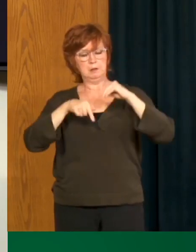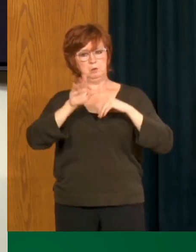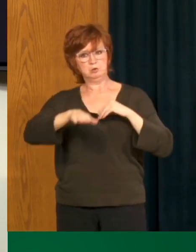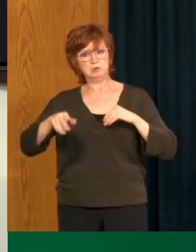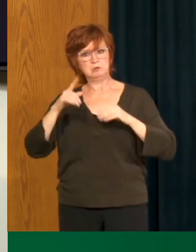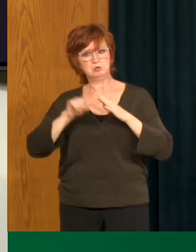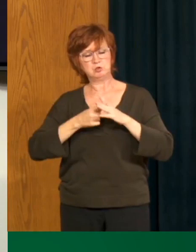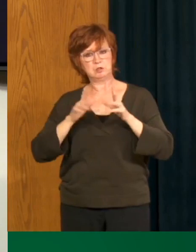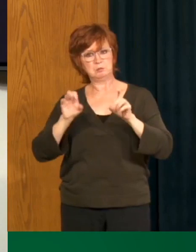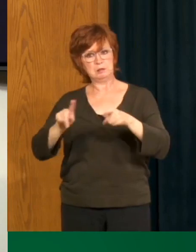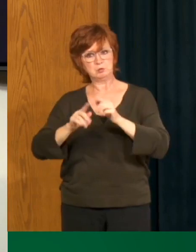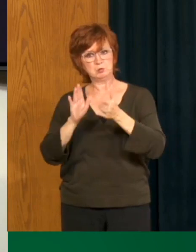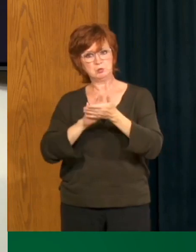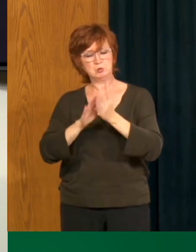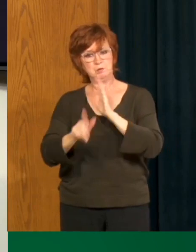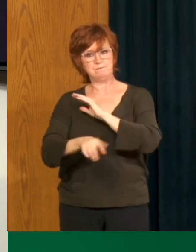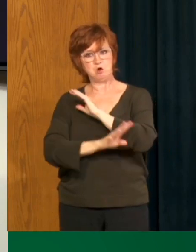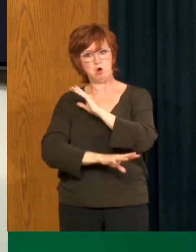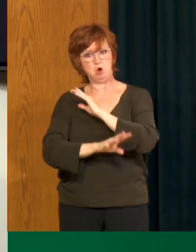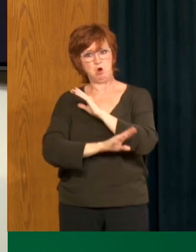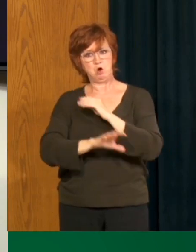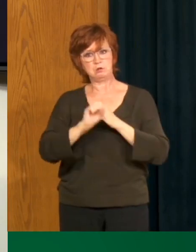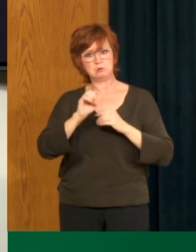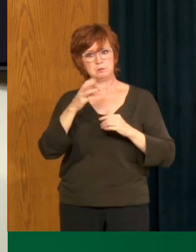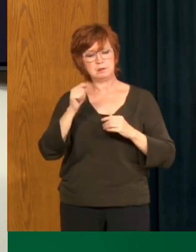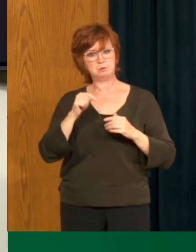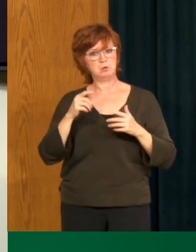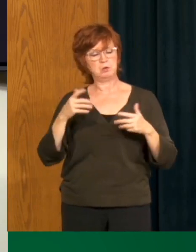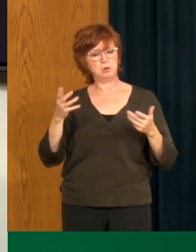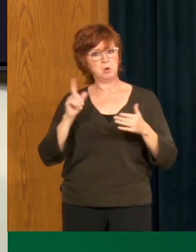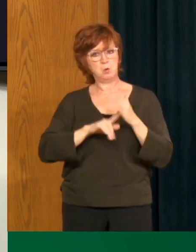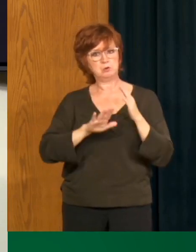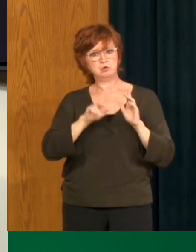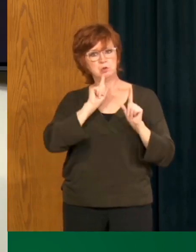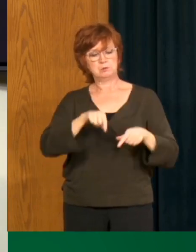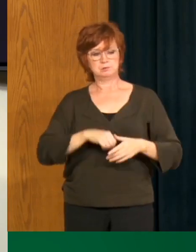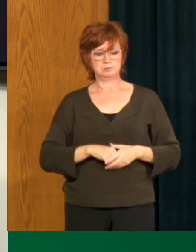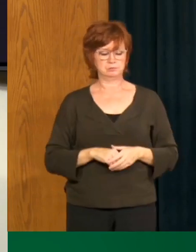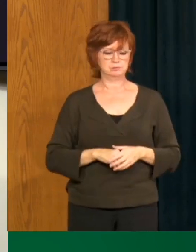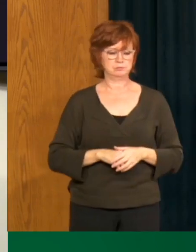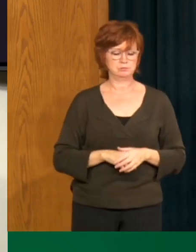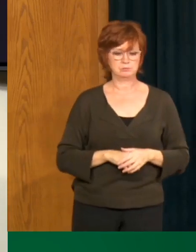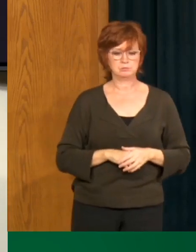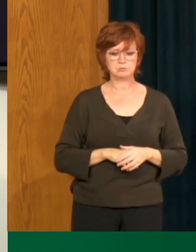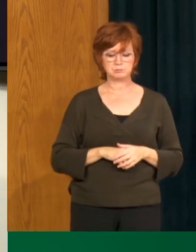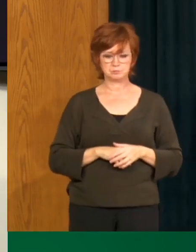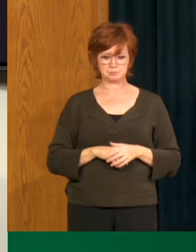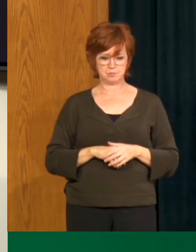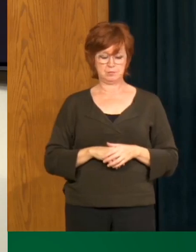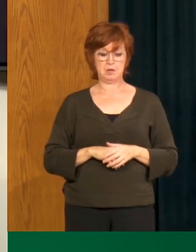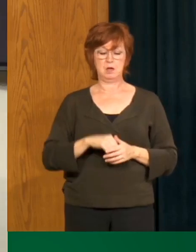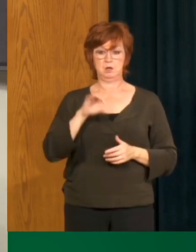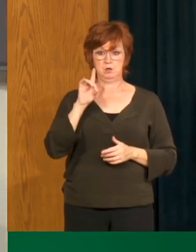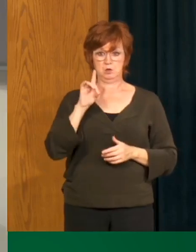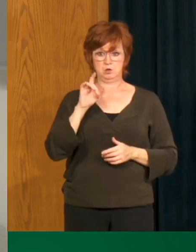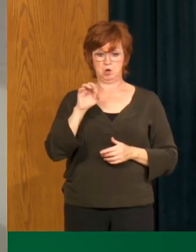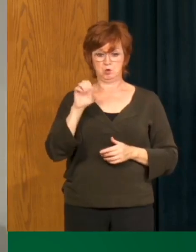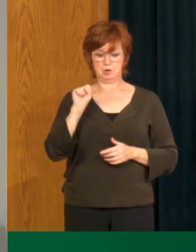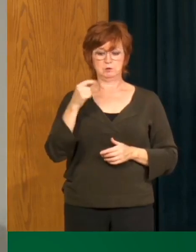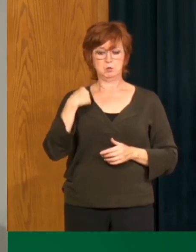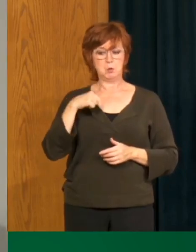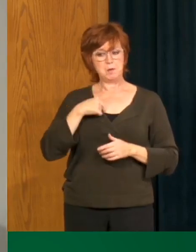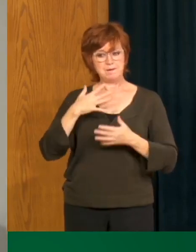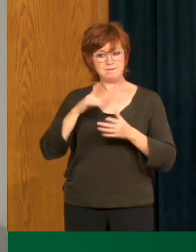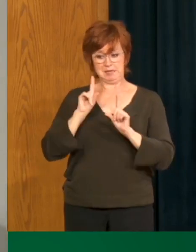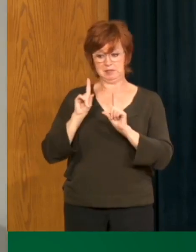So we have actually at the national level, we have learned from provinces that opened their schools for a couple of months in